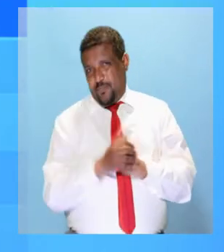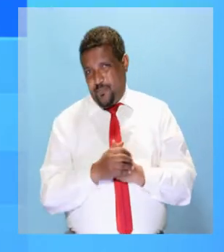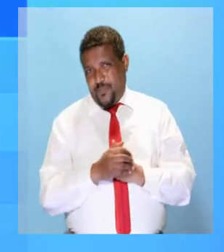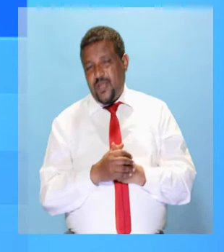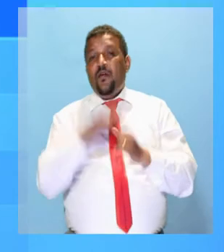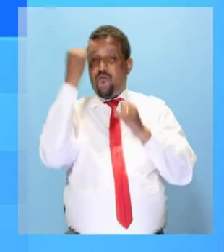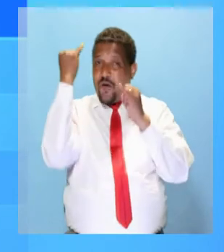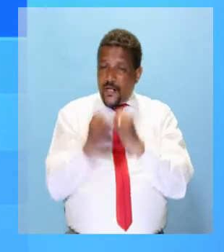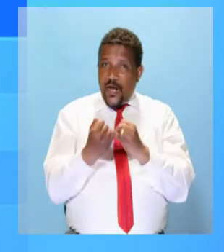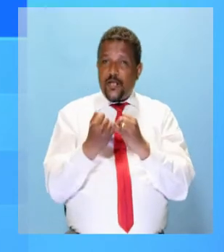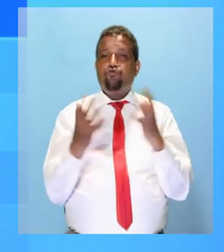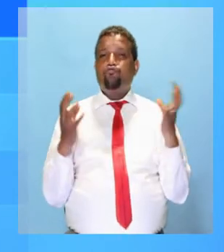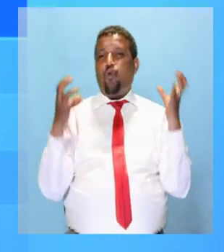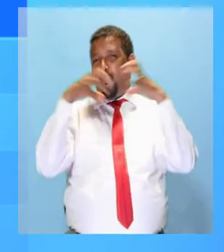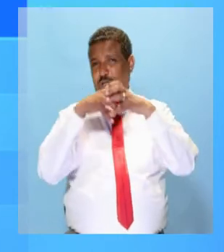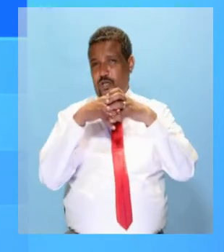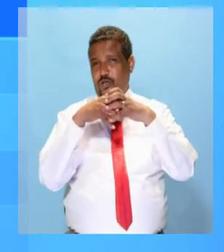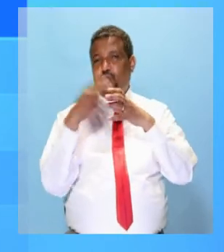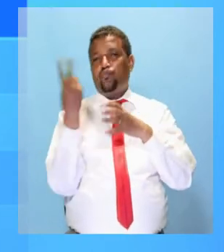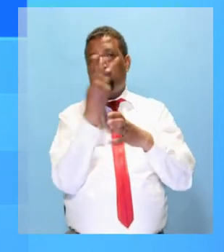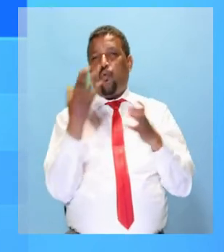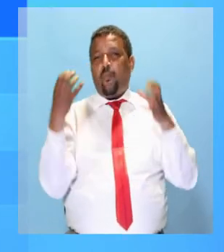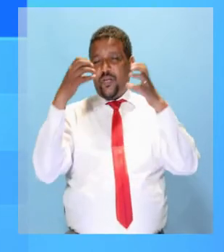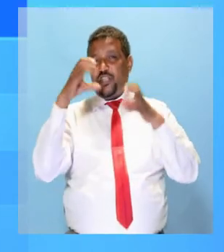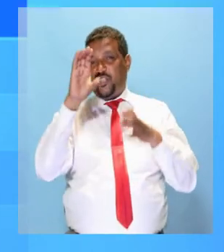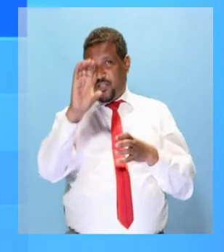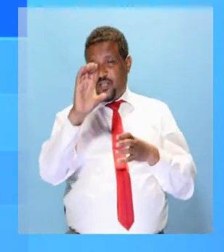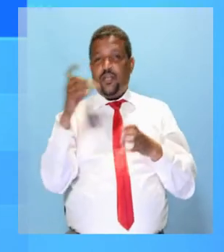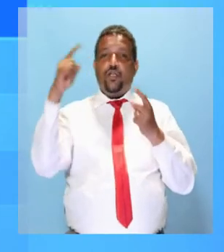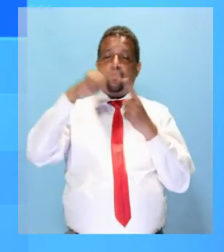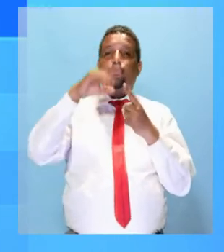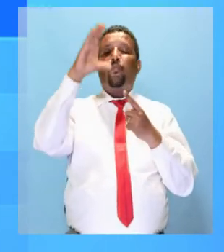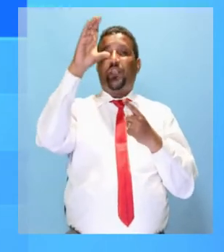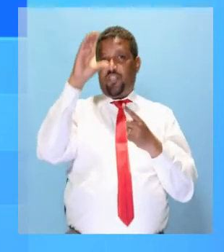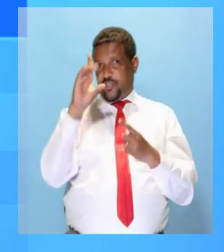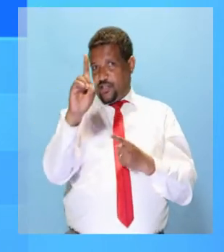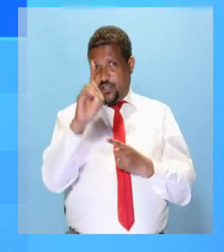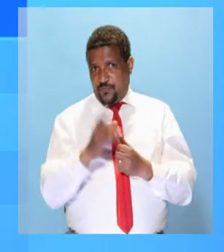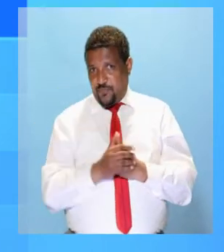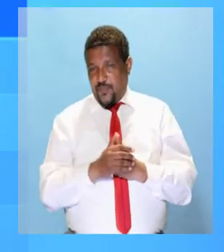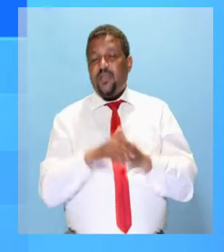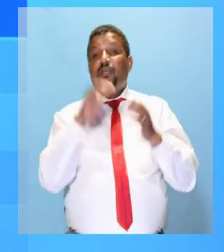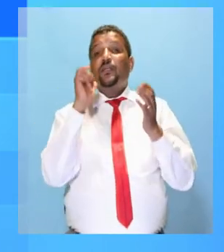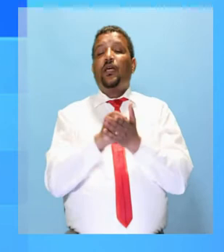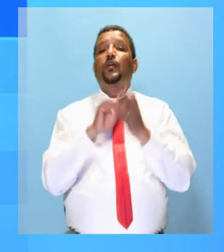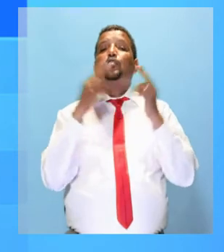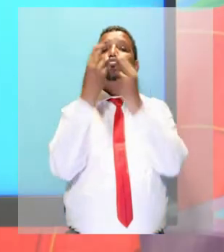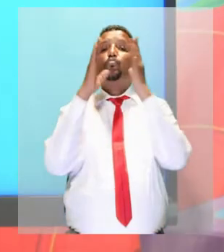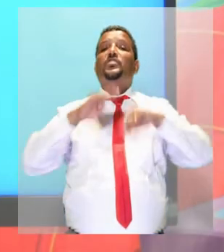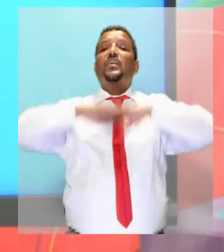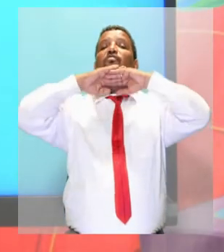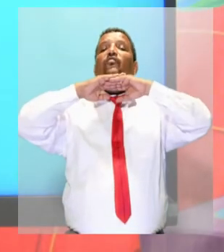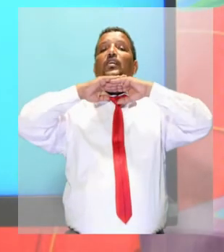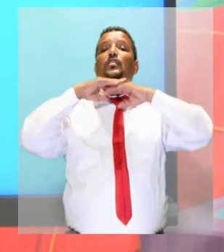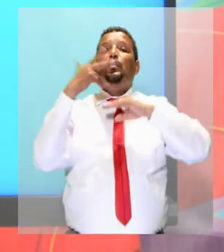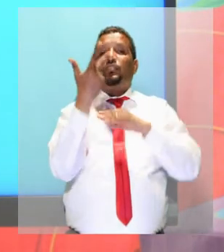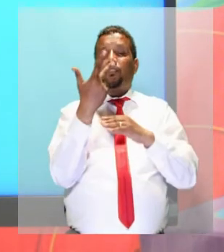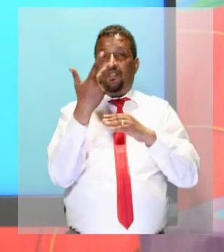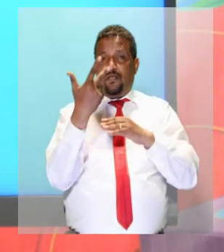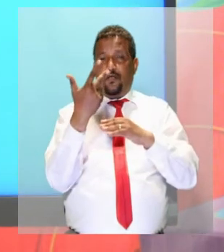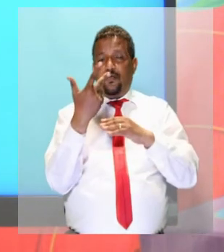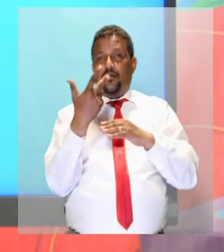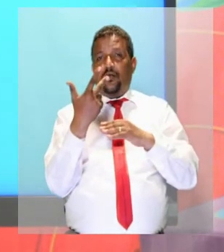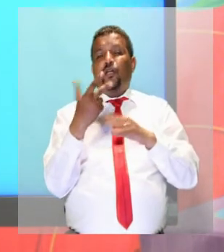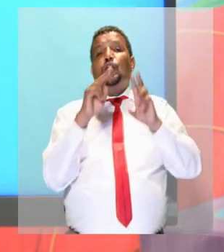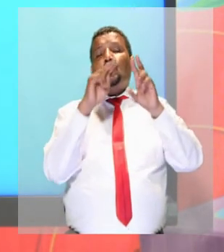when we come across from combination C to combination D, then the satisfaction that a consumer derives from 3 units of X and 3